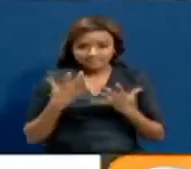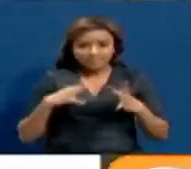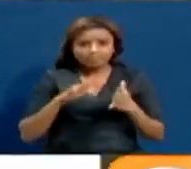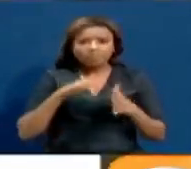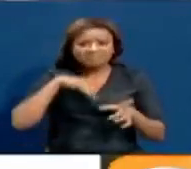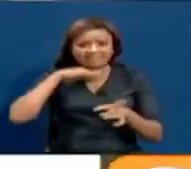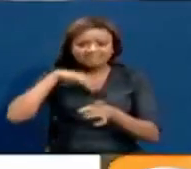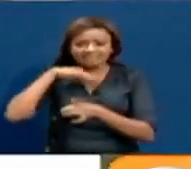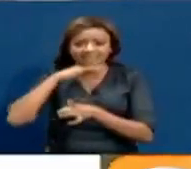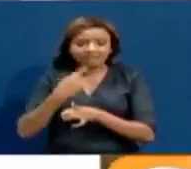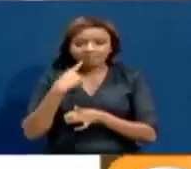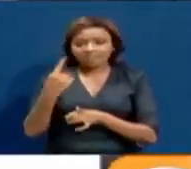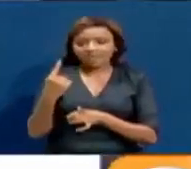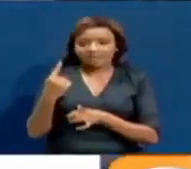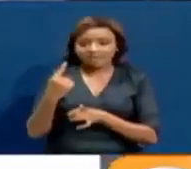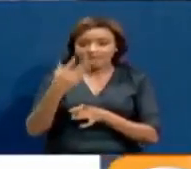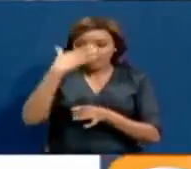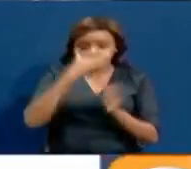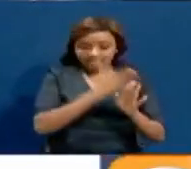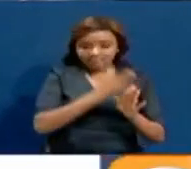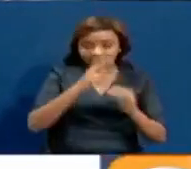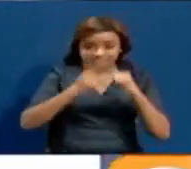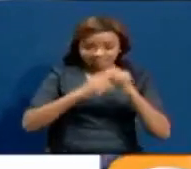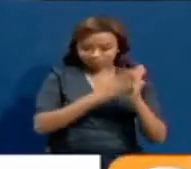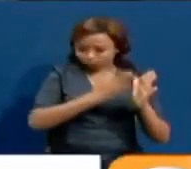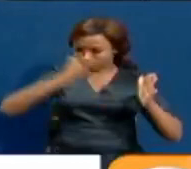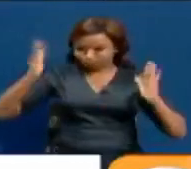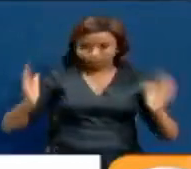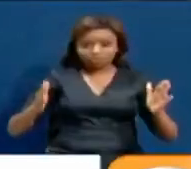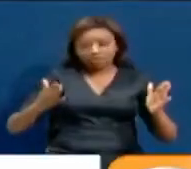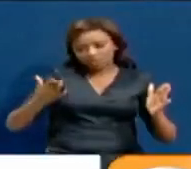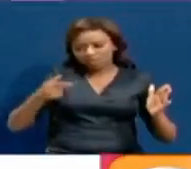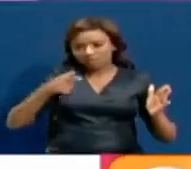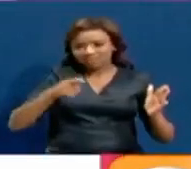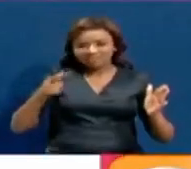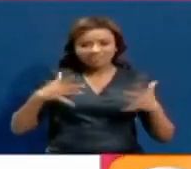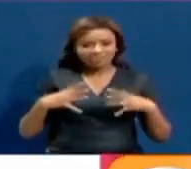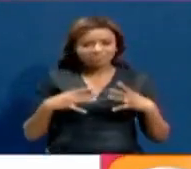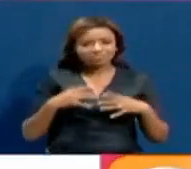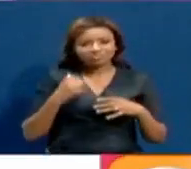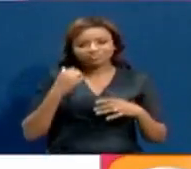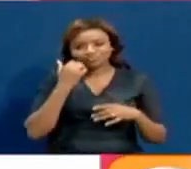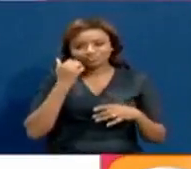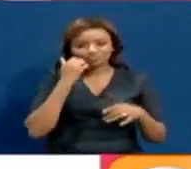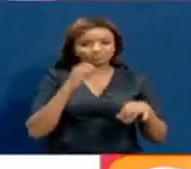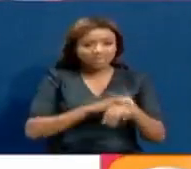deaths of at least 100 patients in a span of 7 days, with each day recording double digits. We need